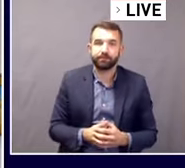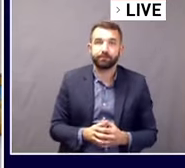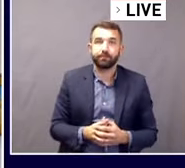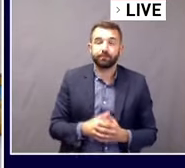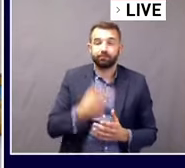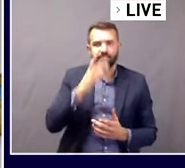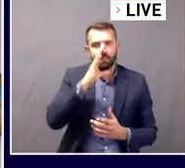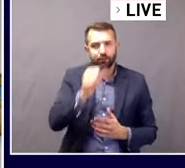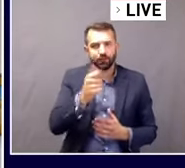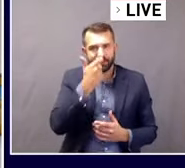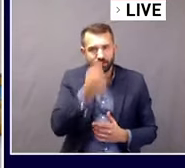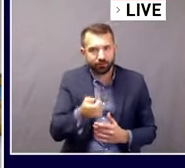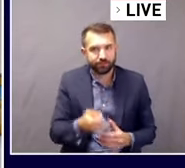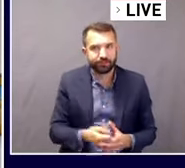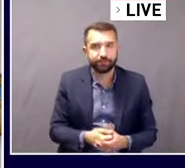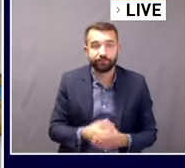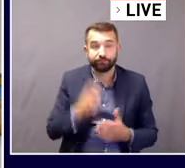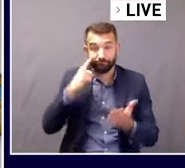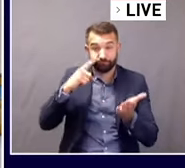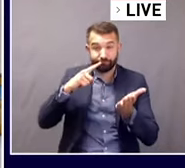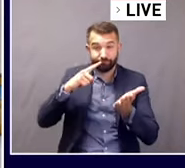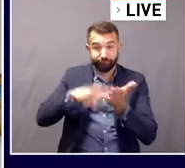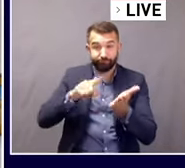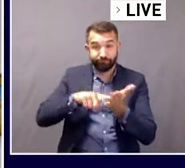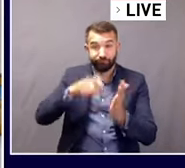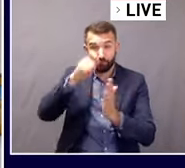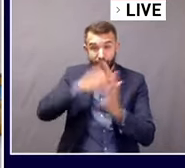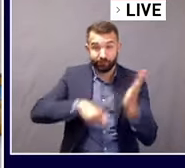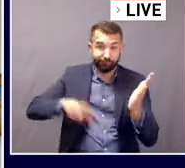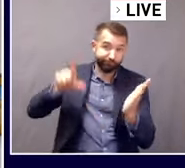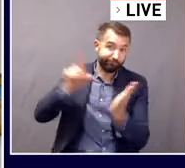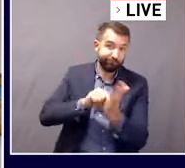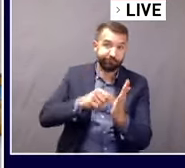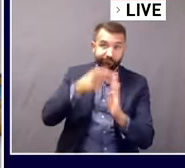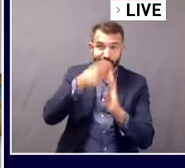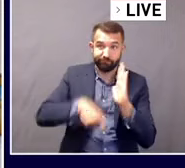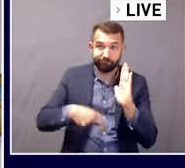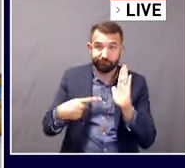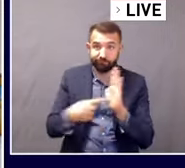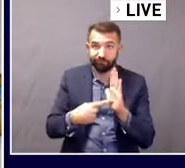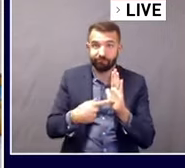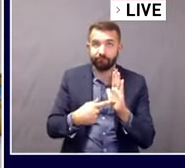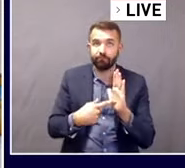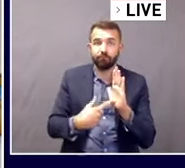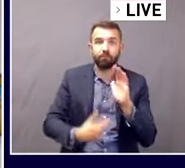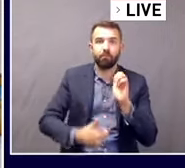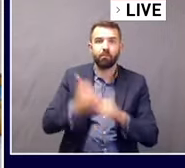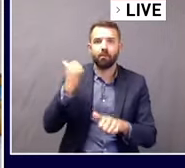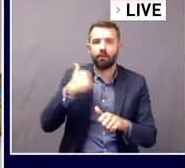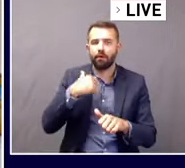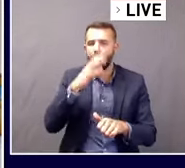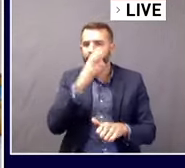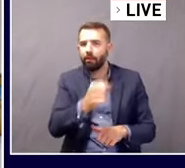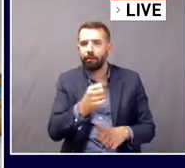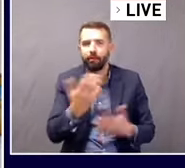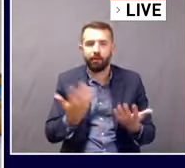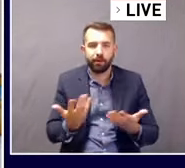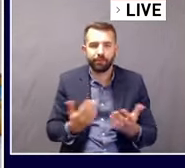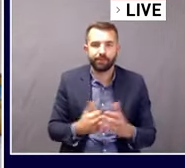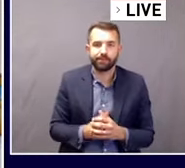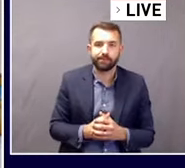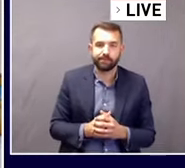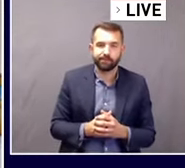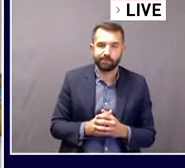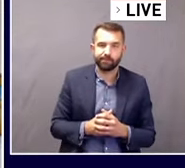there and published in the literature, one of the things that intrigues me, I should say, are situations